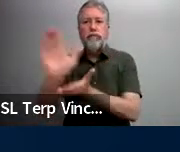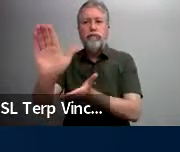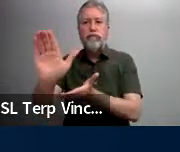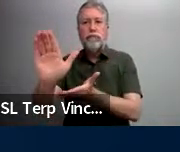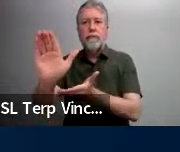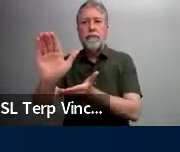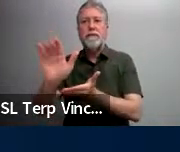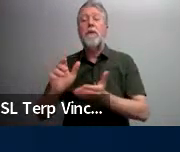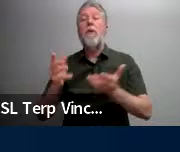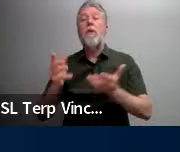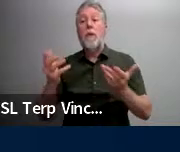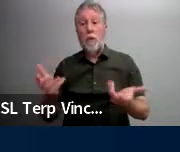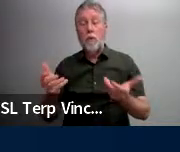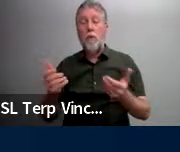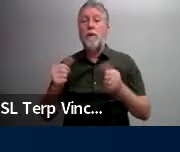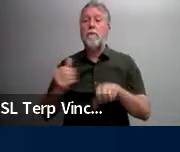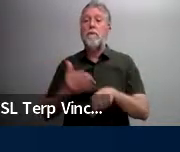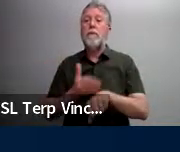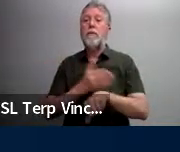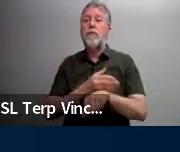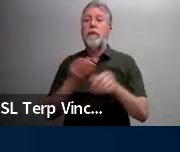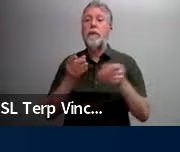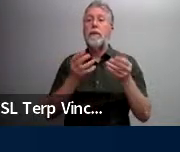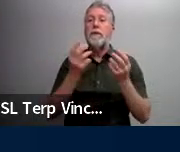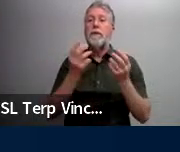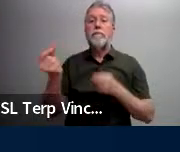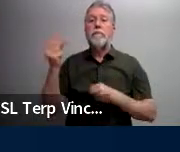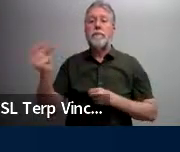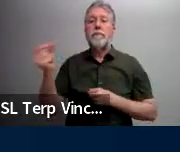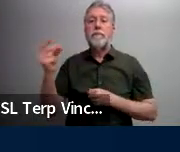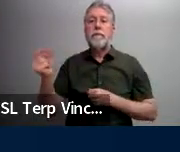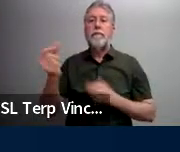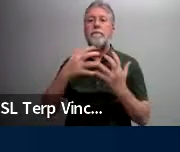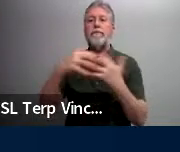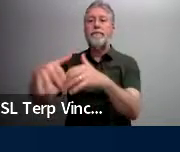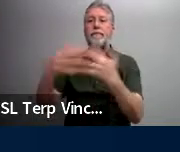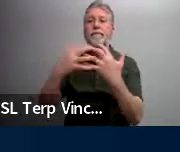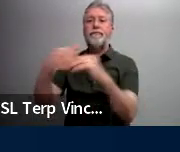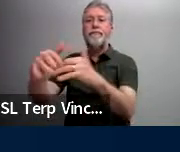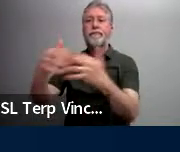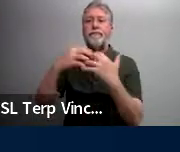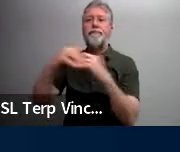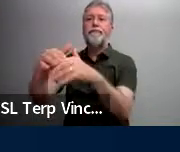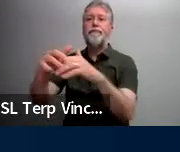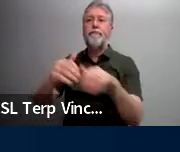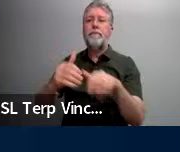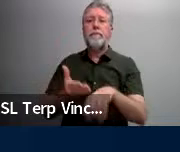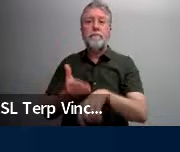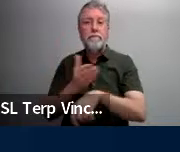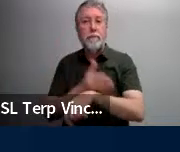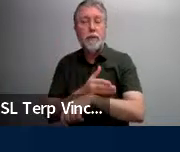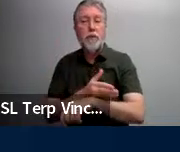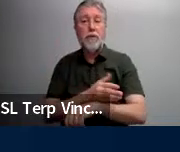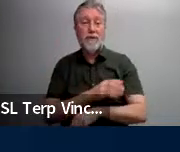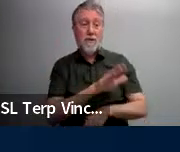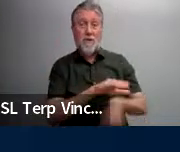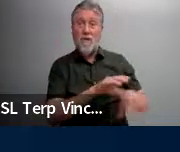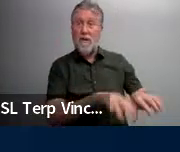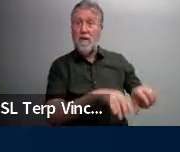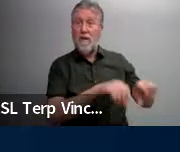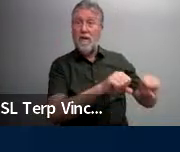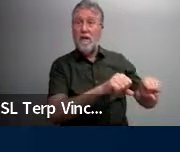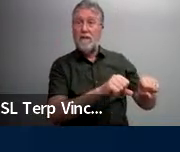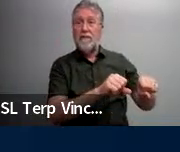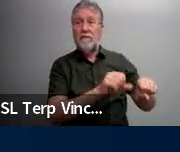to create efficiency. And when they adopt these algorithmic tools to